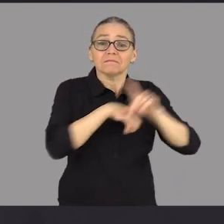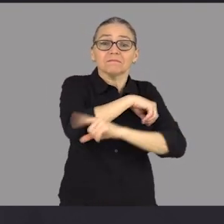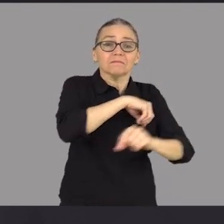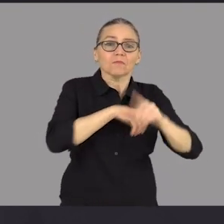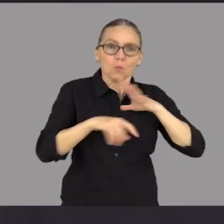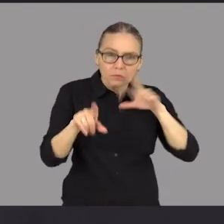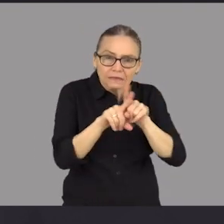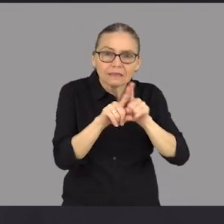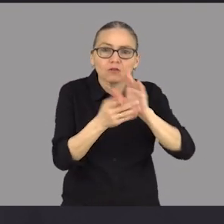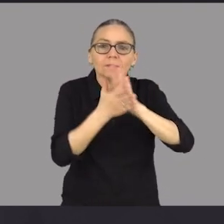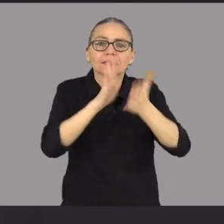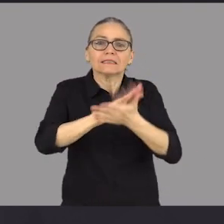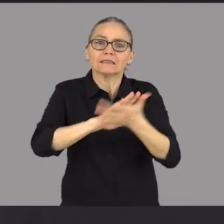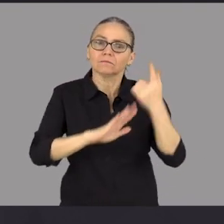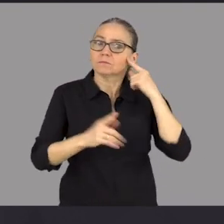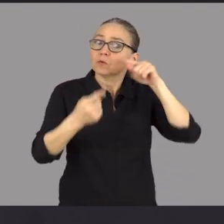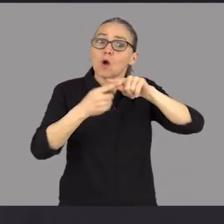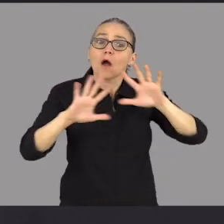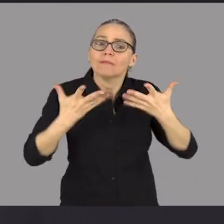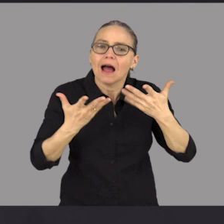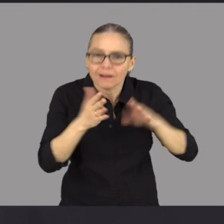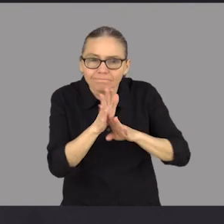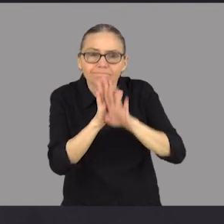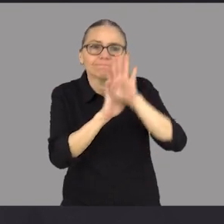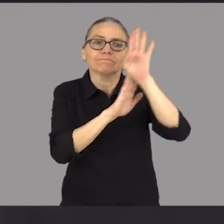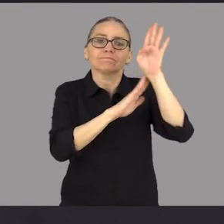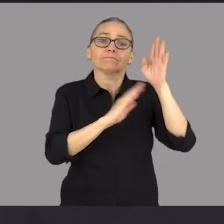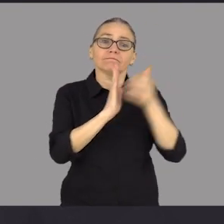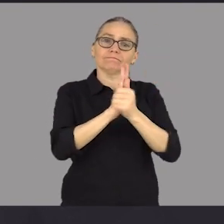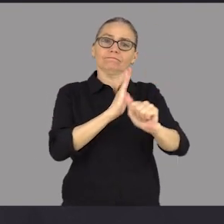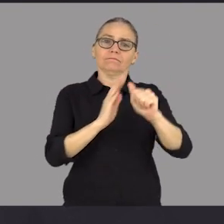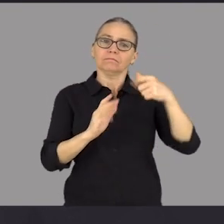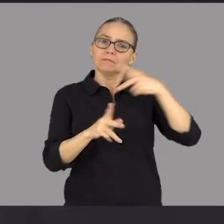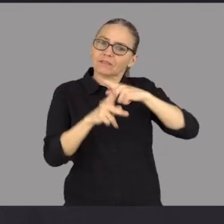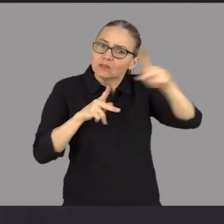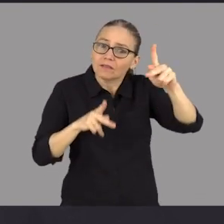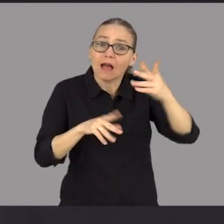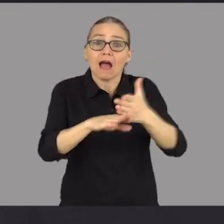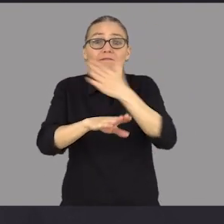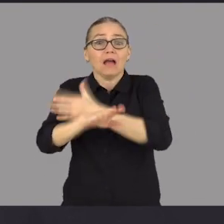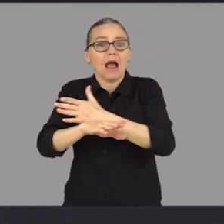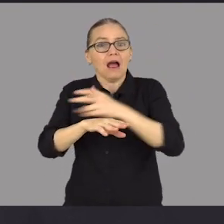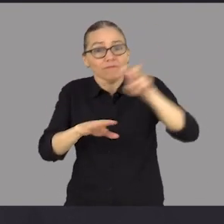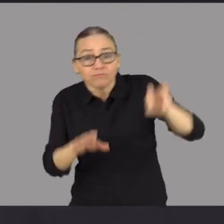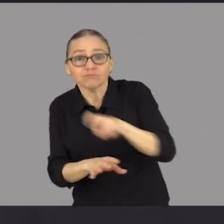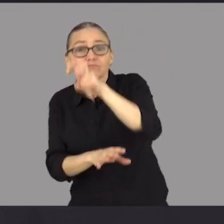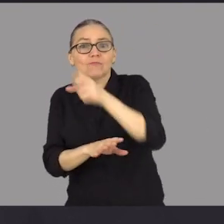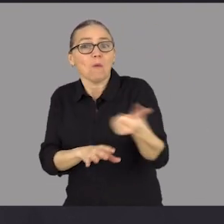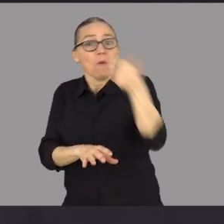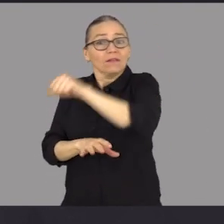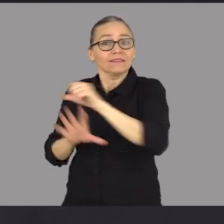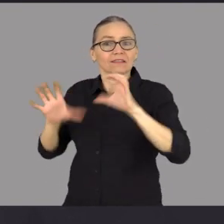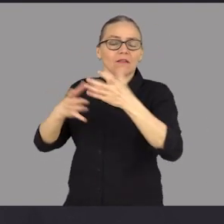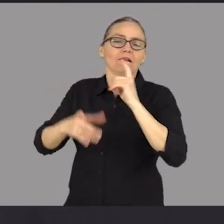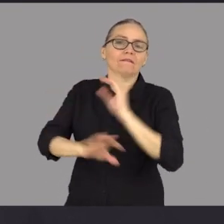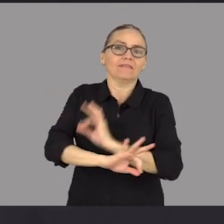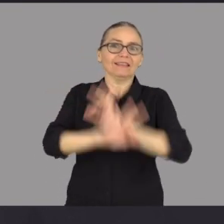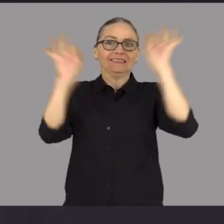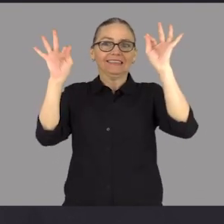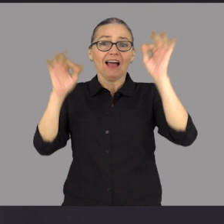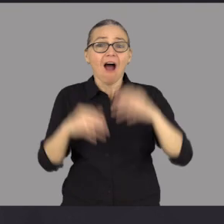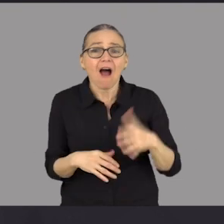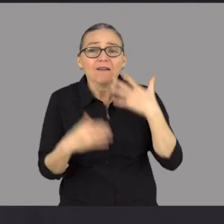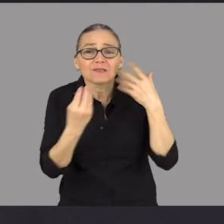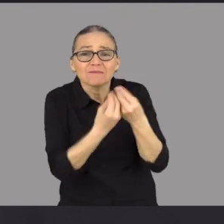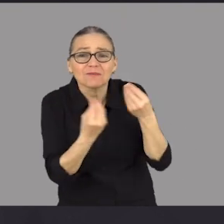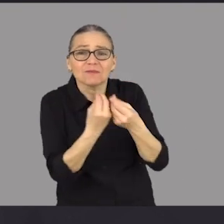Numerous employees have used our business as a way to improve some of their job skills and springboard into other sectors as well.